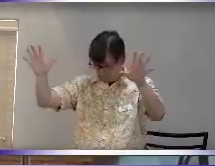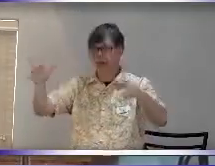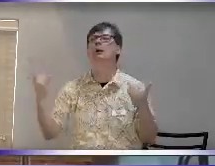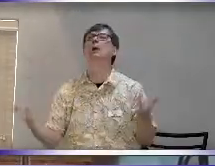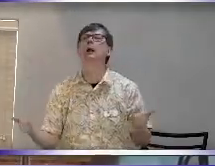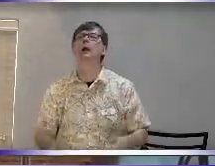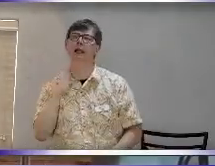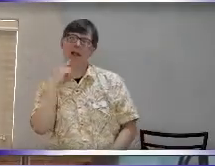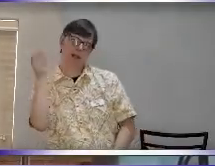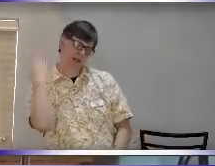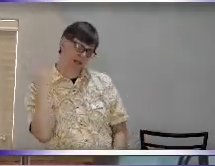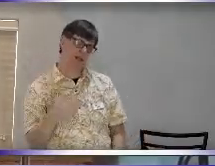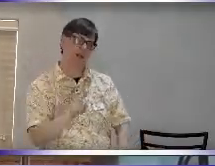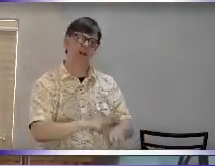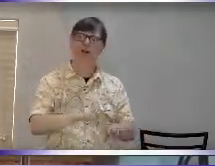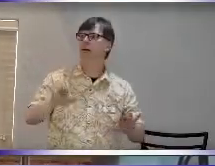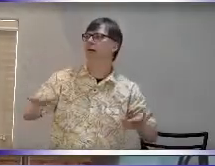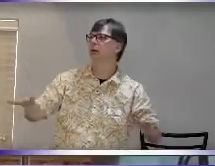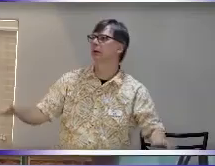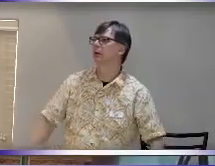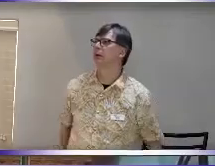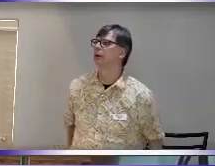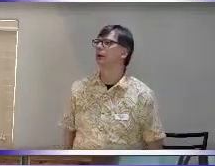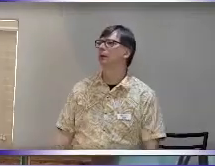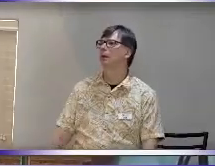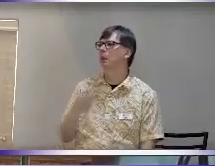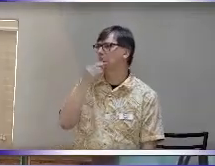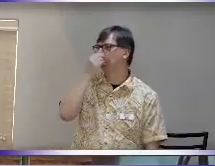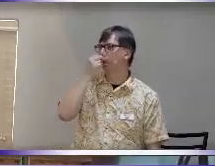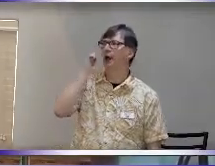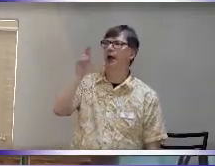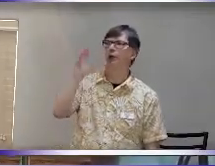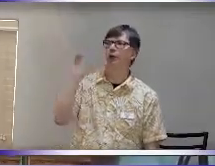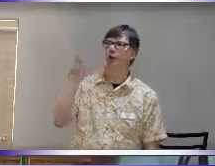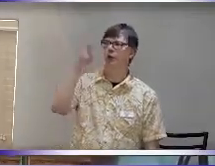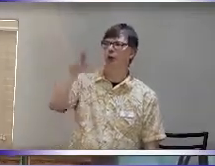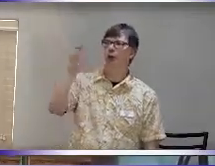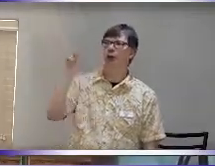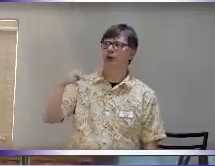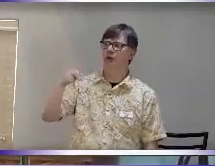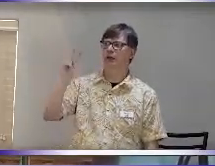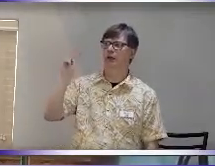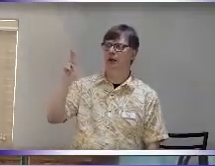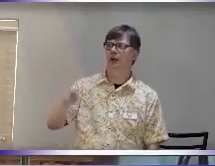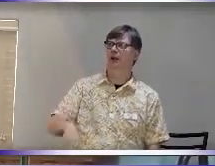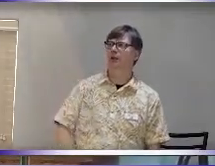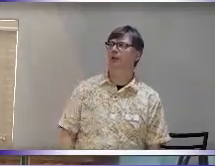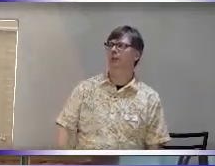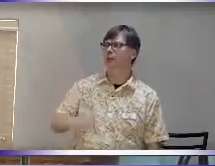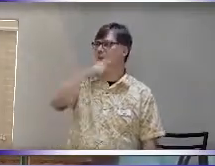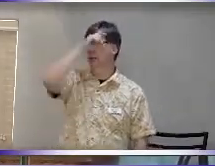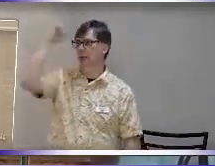happen. Now, with the kids, we made it a little simpler, you know, because it's R-U-R-T-R, you know,